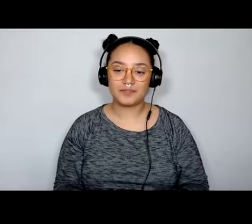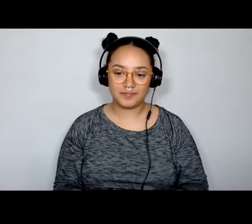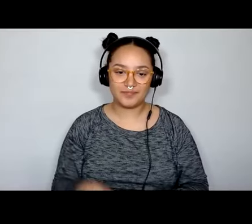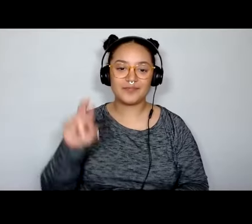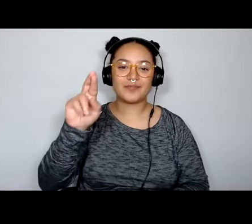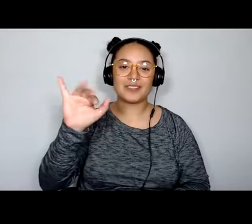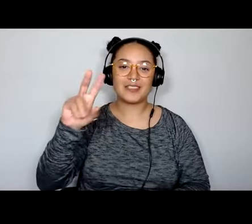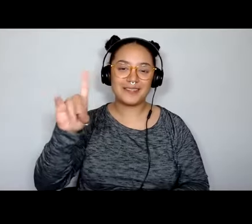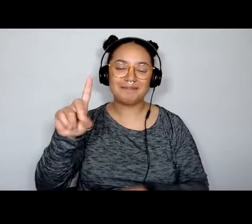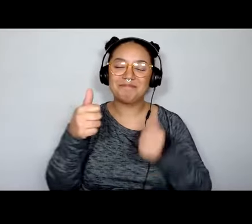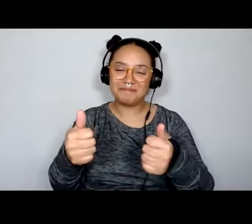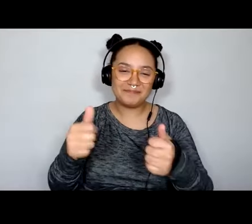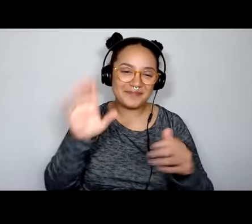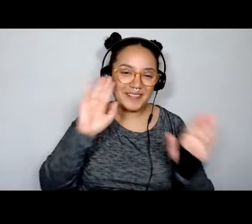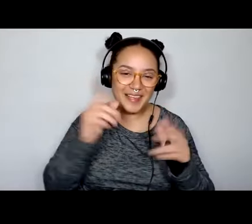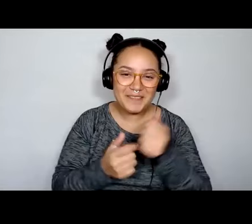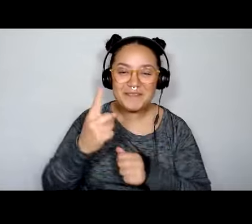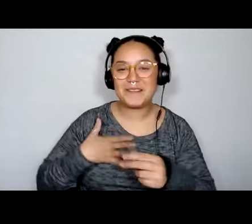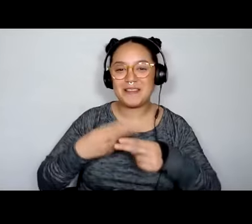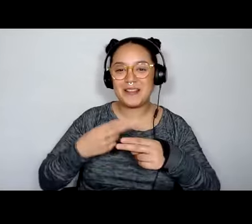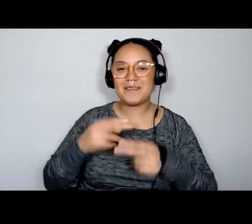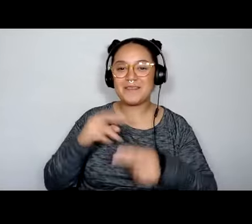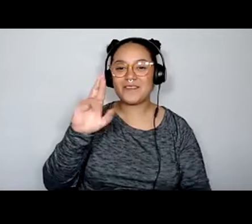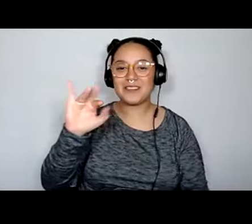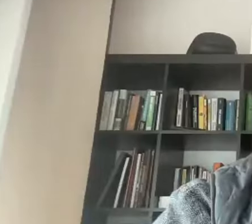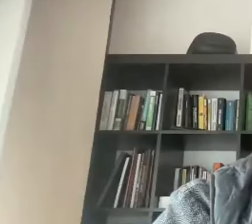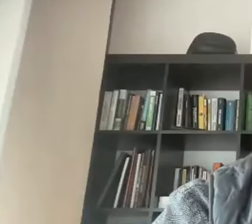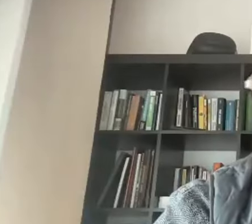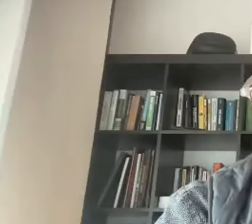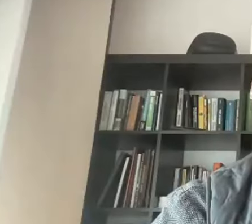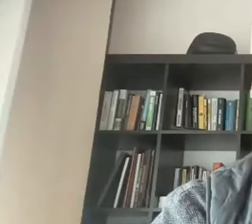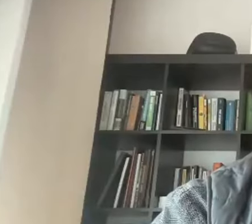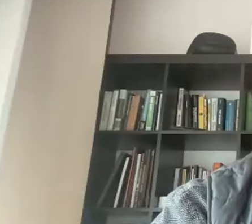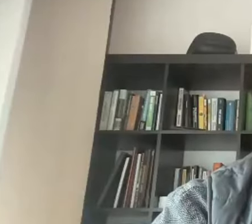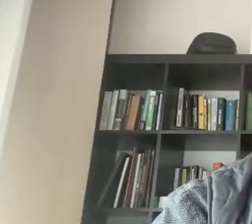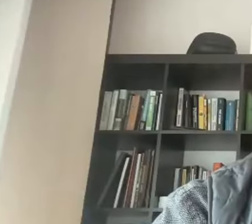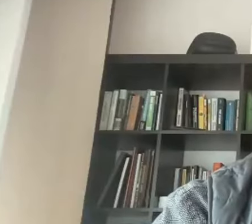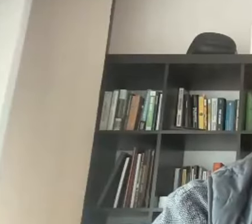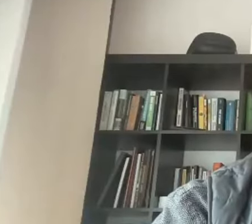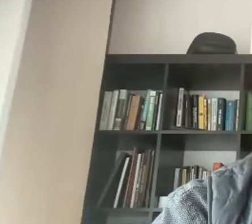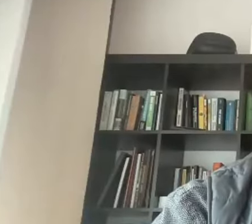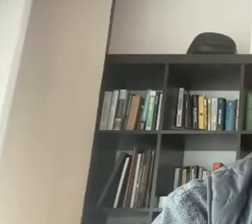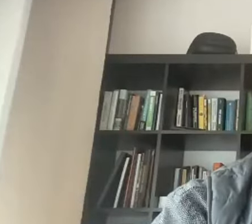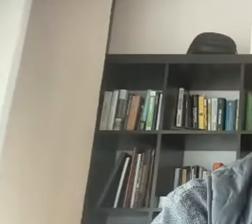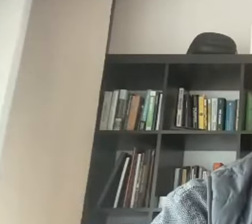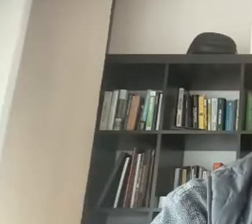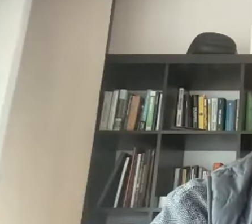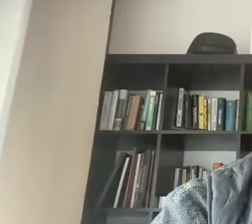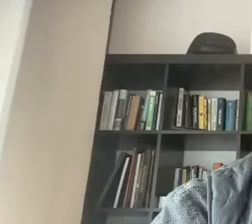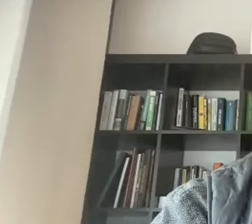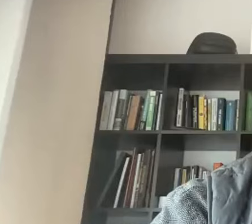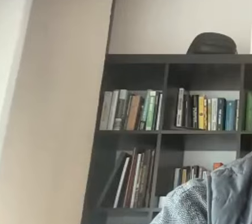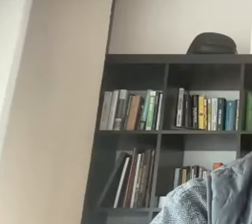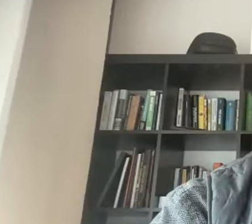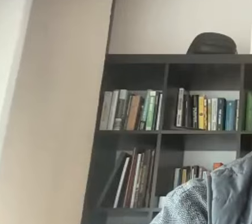Great. Hi, everyone. My name is Richard Latchman. I'm a male Indo-Caribbean with a beard and glasses that